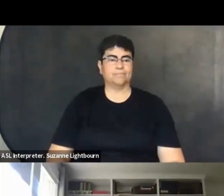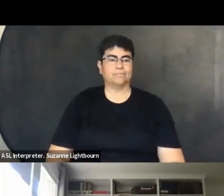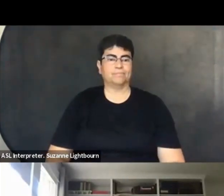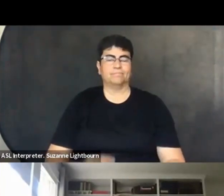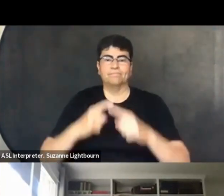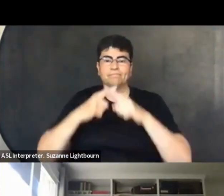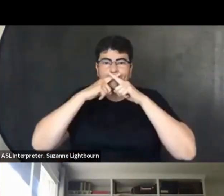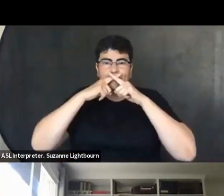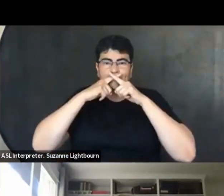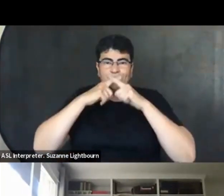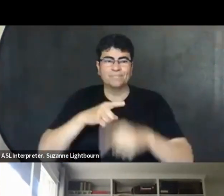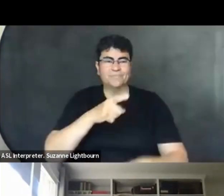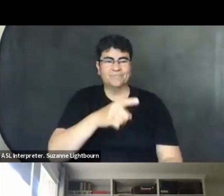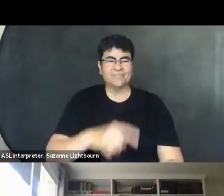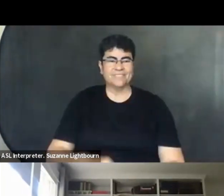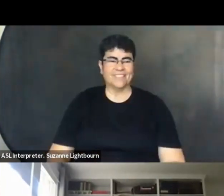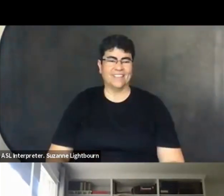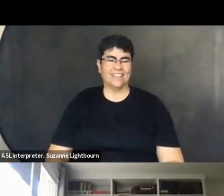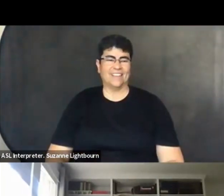Oh, you're on mute.